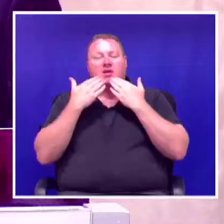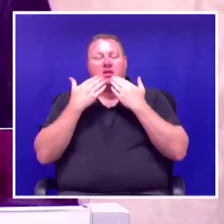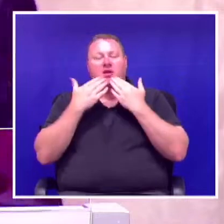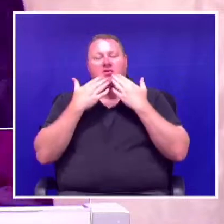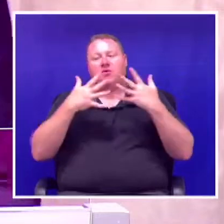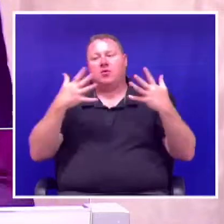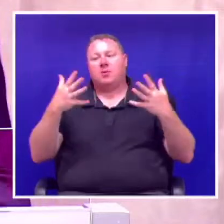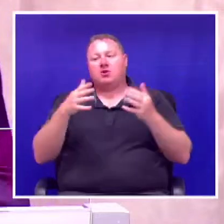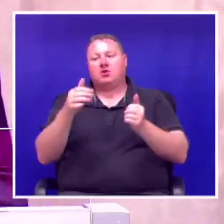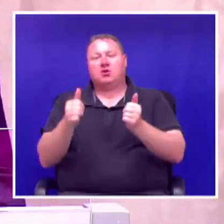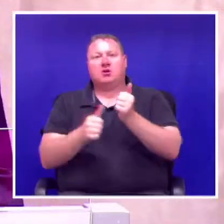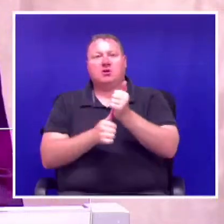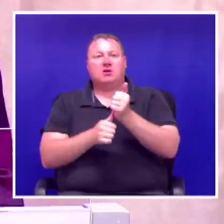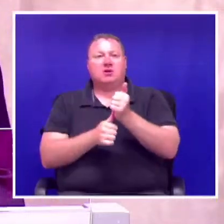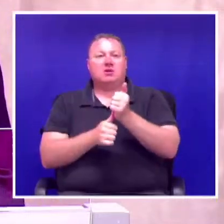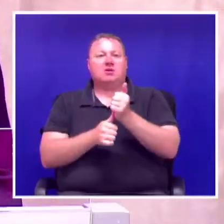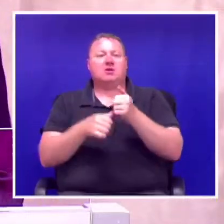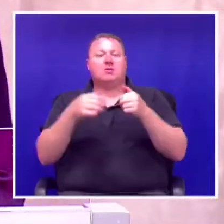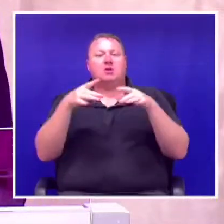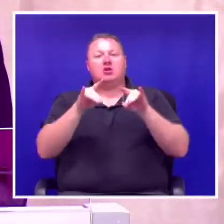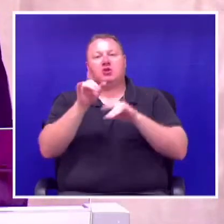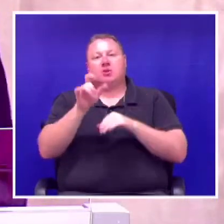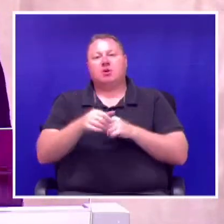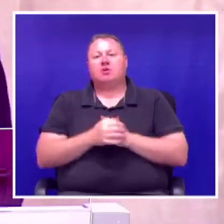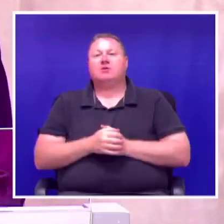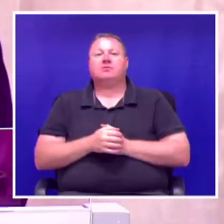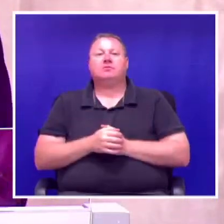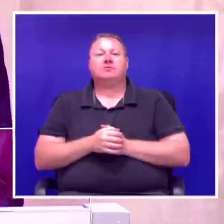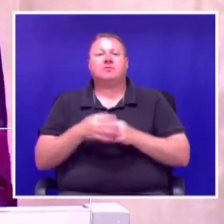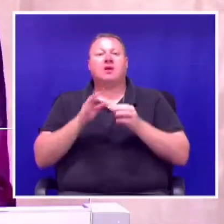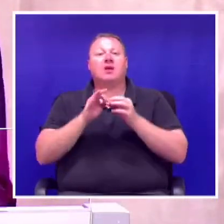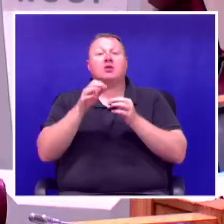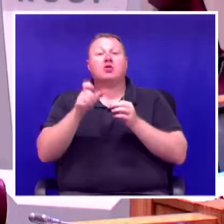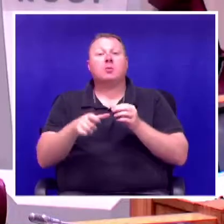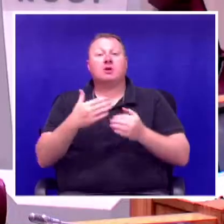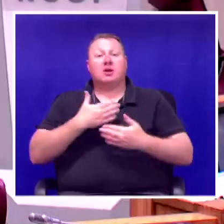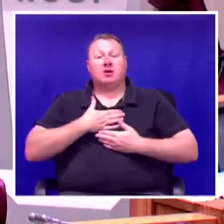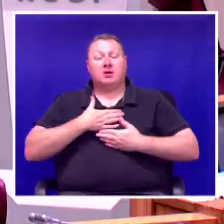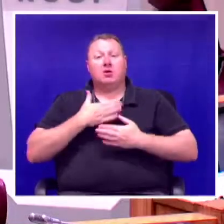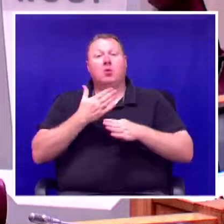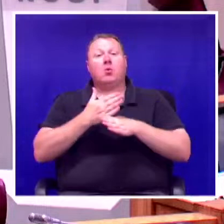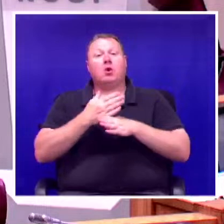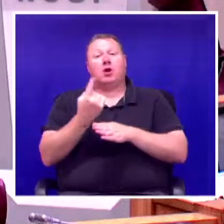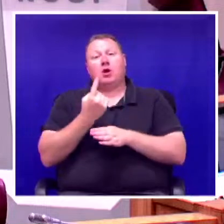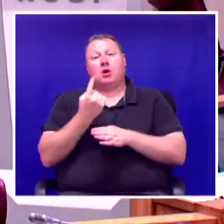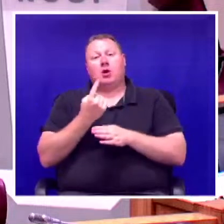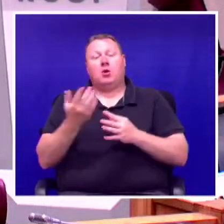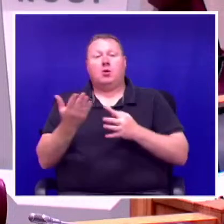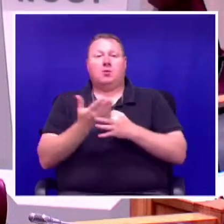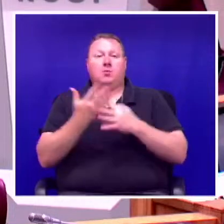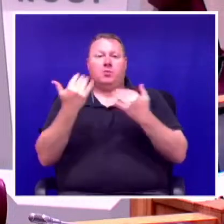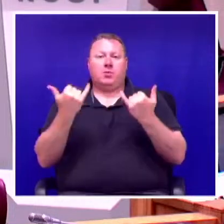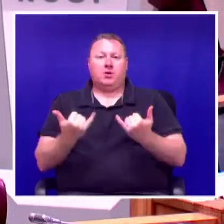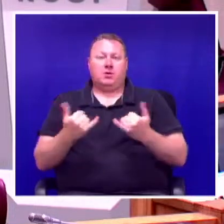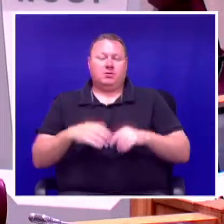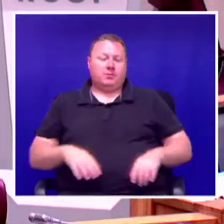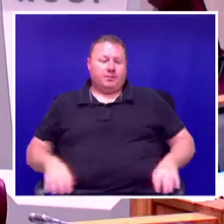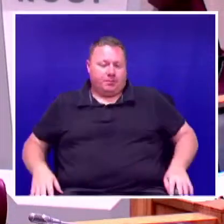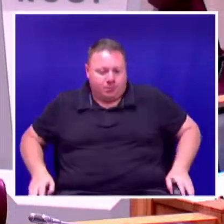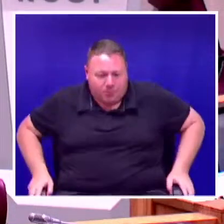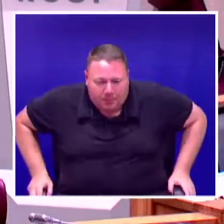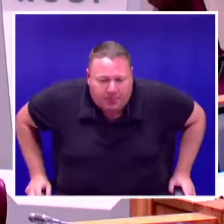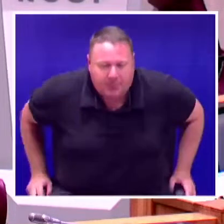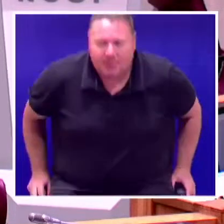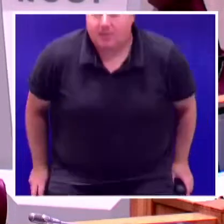much, Honorable Deputy Chairperson. Thank you, Honorable Deputy President. We now go to the follow-up